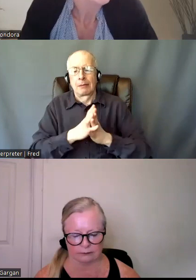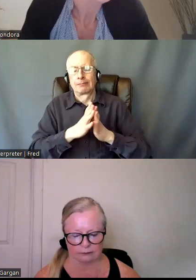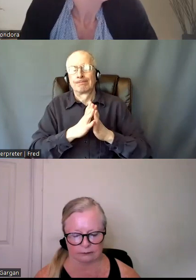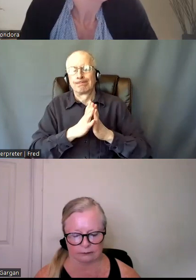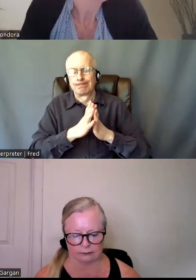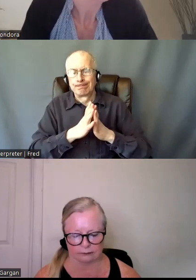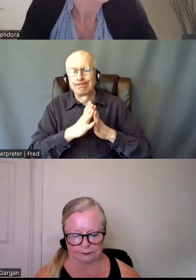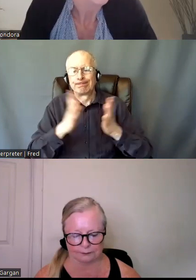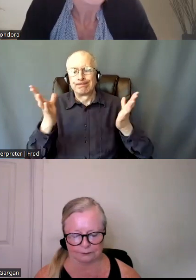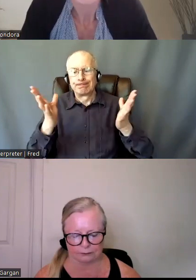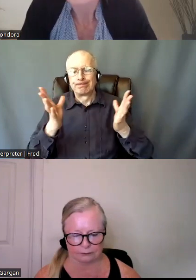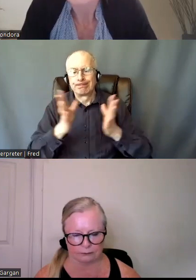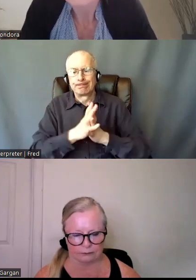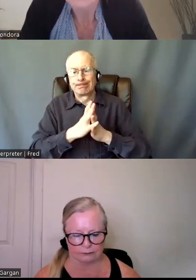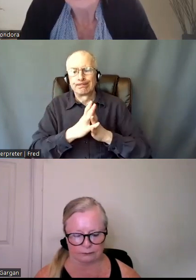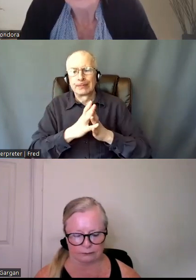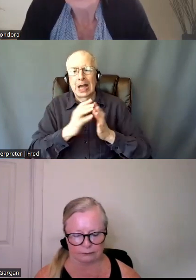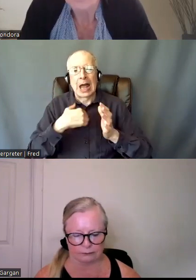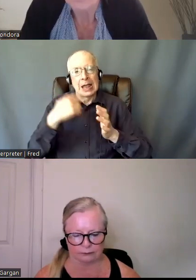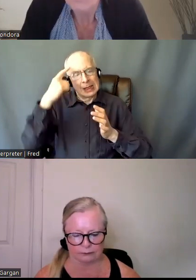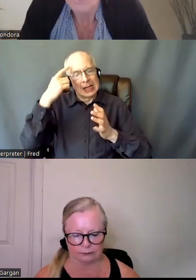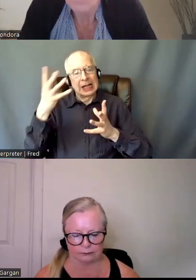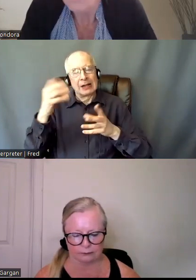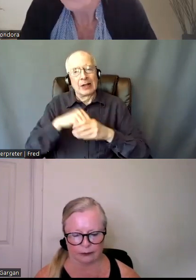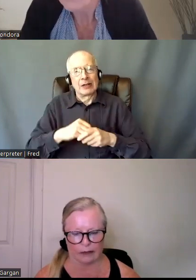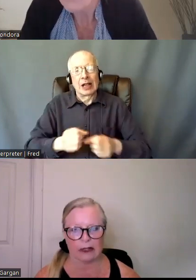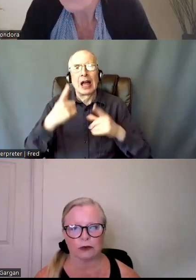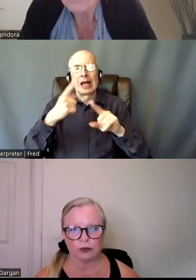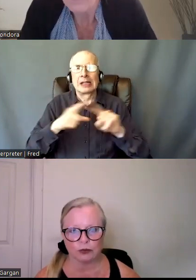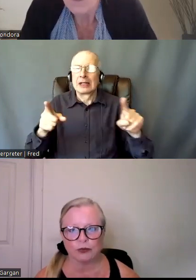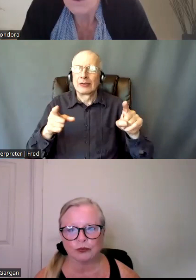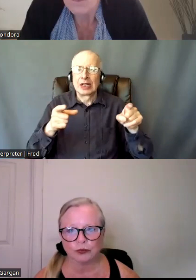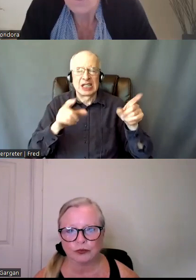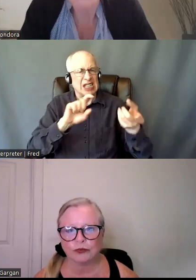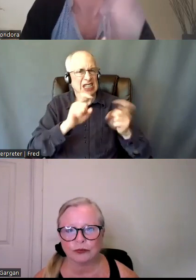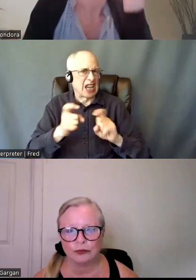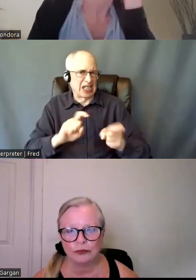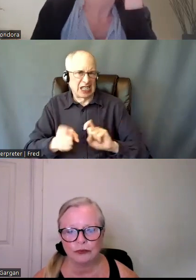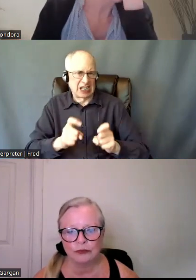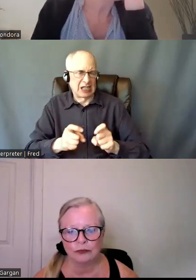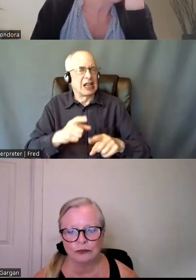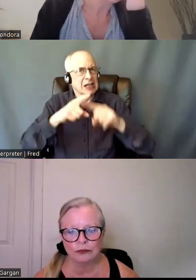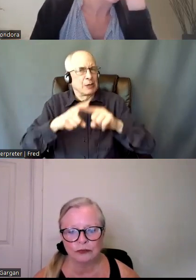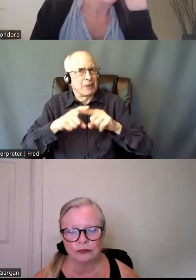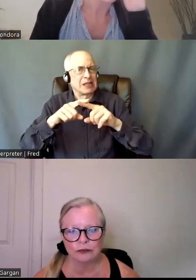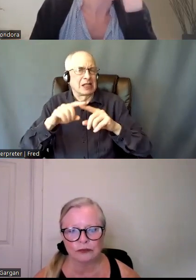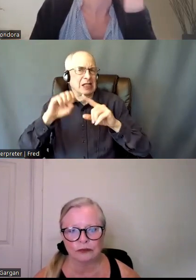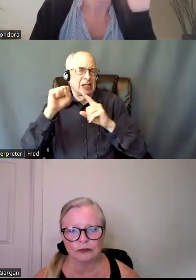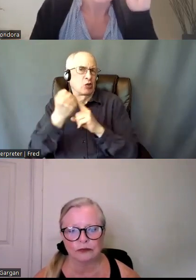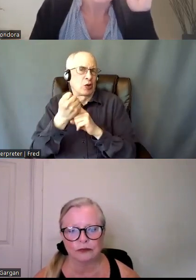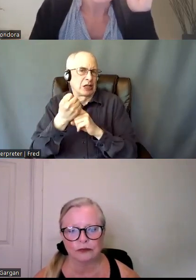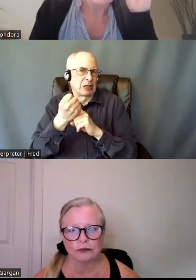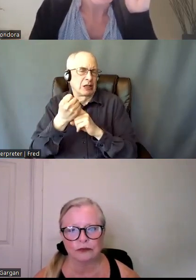So I think that involves a lot of different changes, and it really does depend on the situation. Sometimes creating